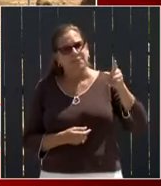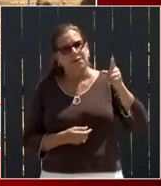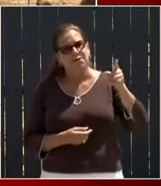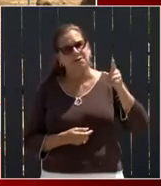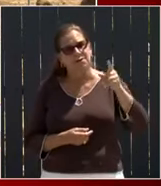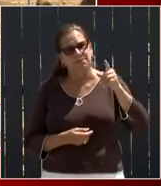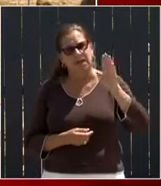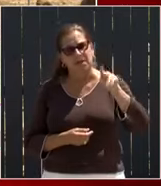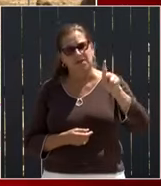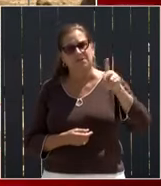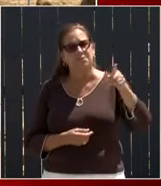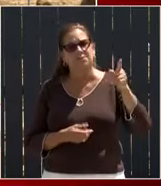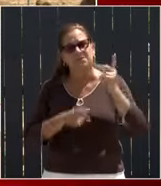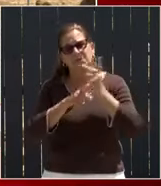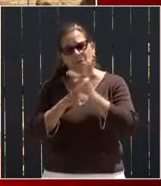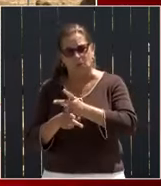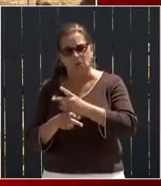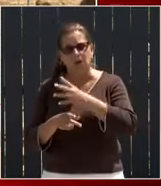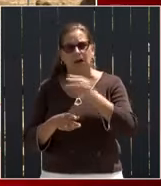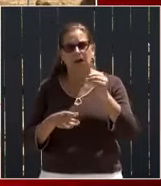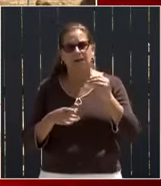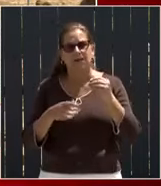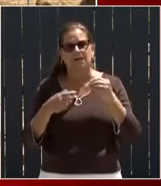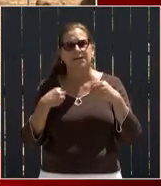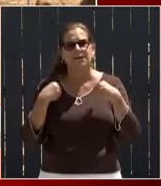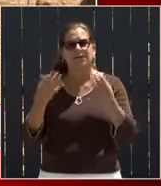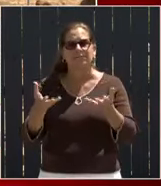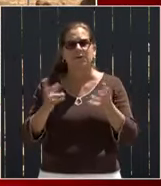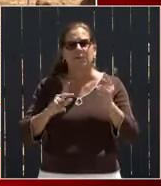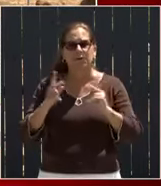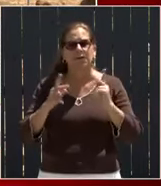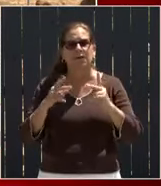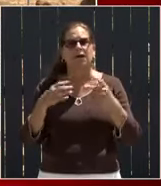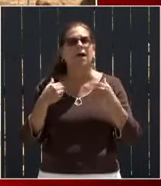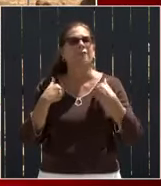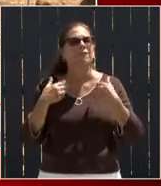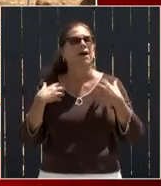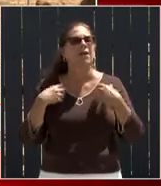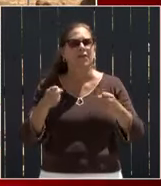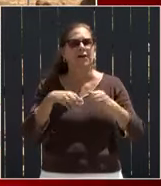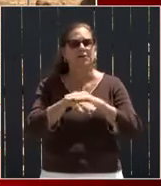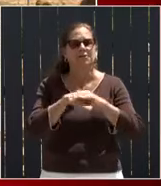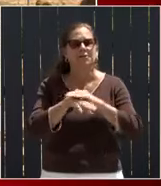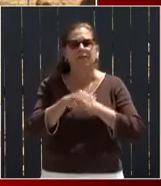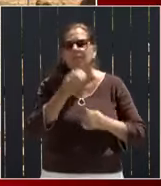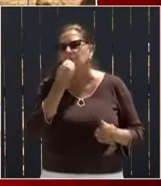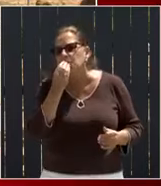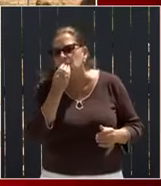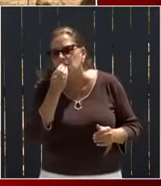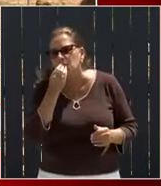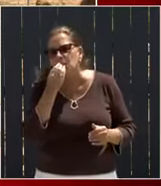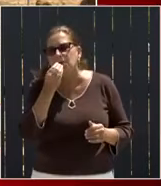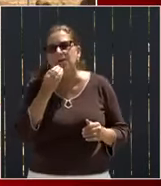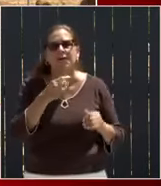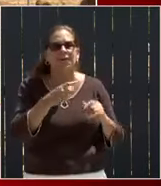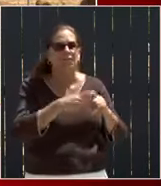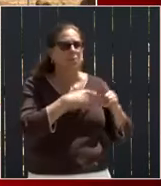investment that not only brings healthy, accessible food options, it also brings job creation from the construction and retail of this